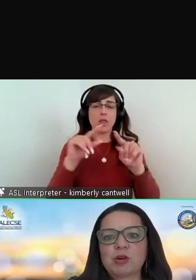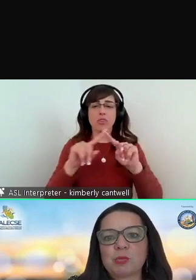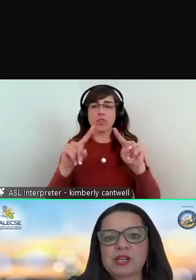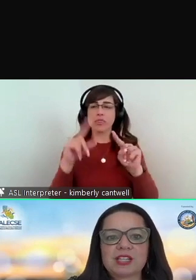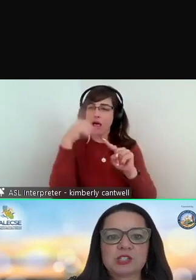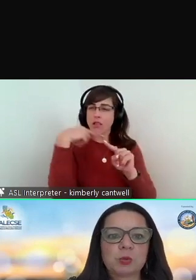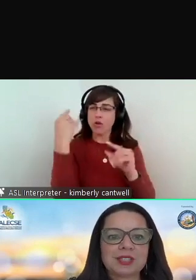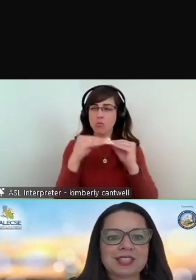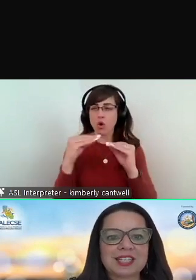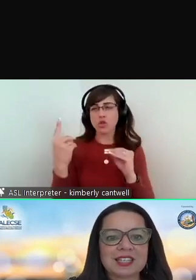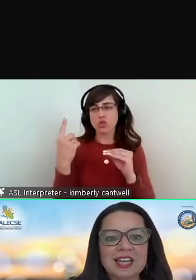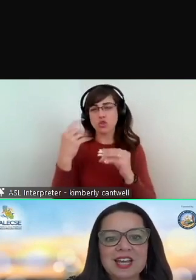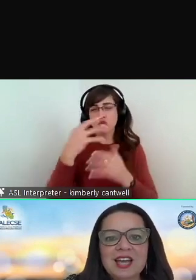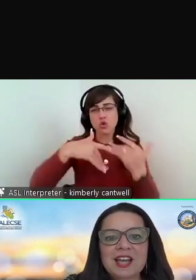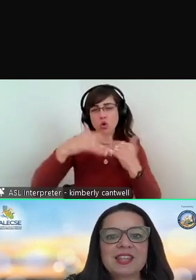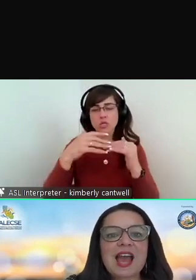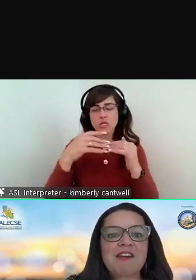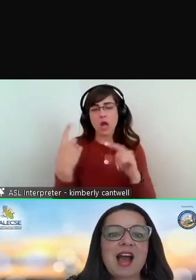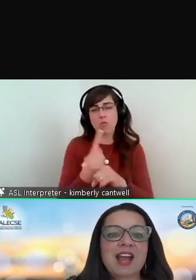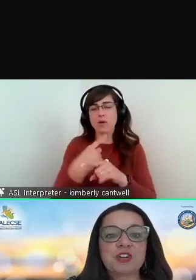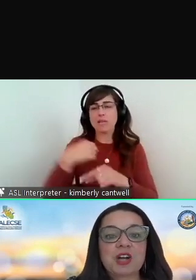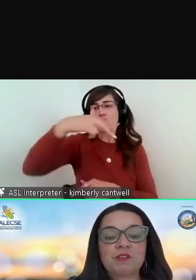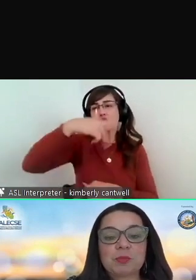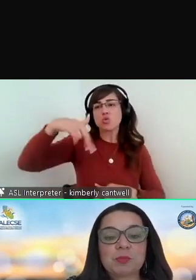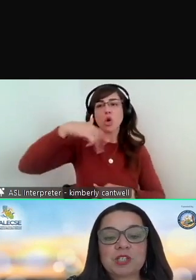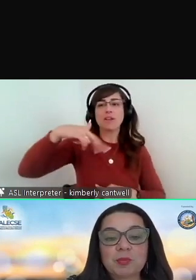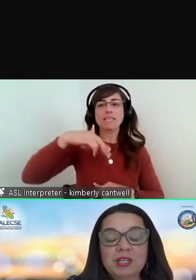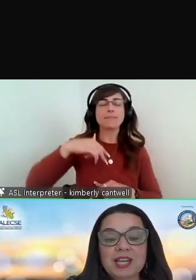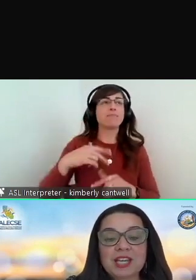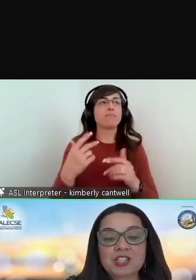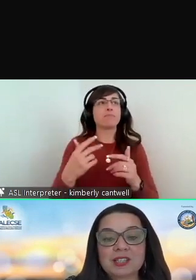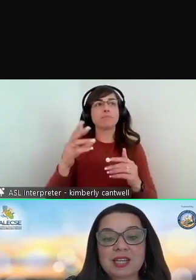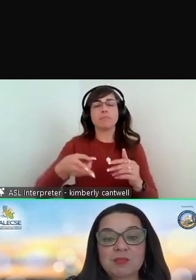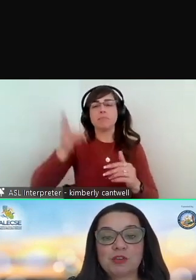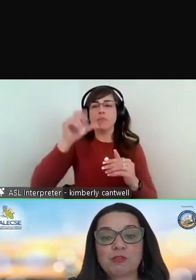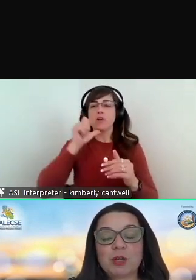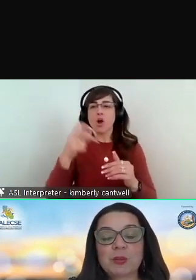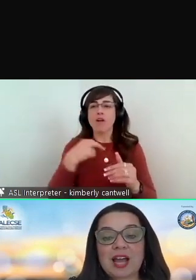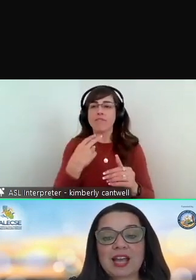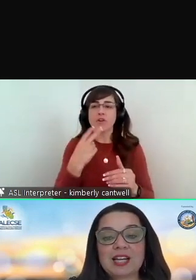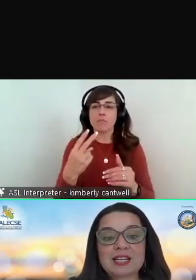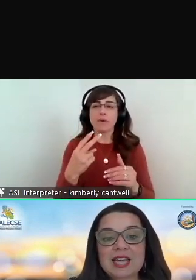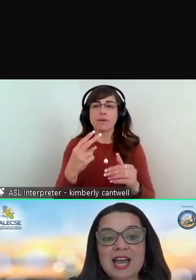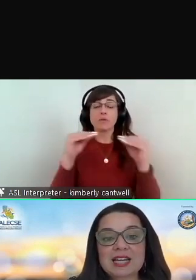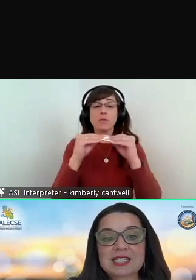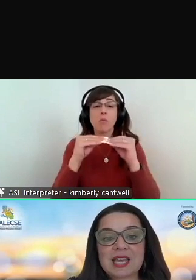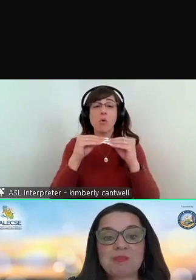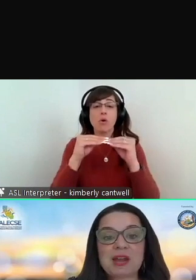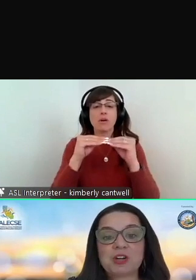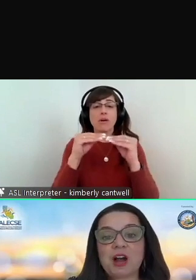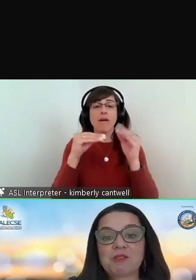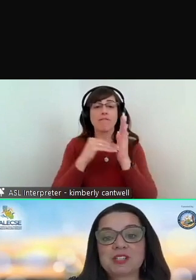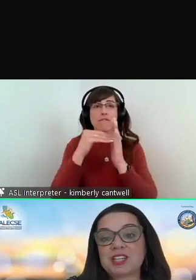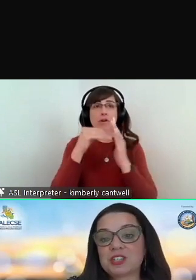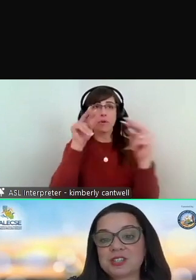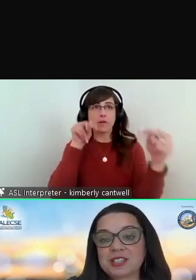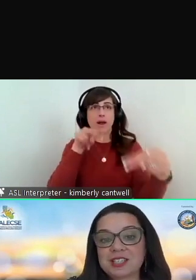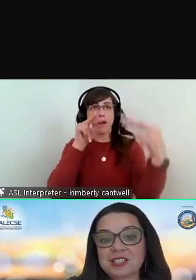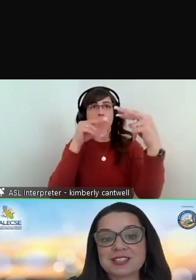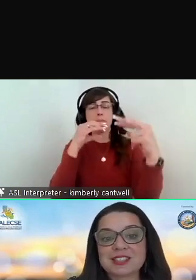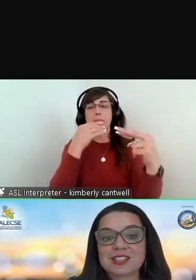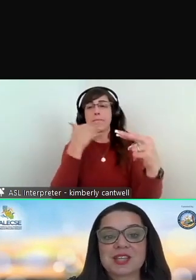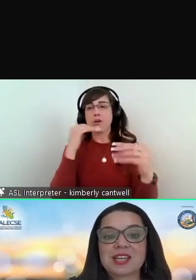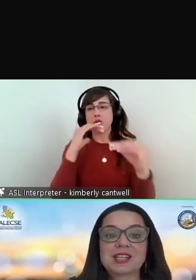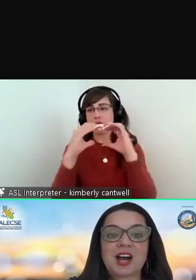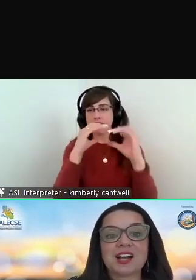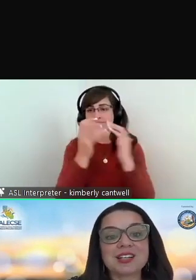socially appropriate, like twirling. They have higher nonverbal communication, like more frequent eye contact and better conversational